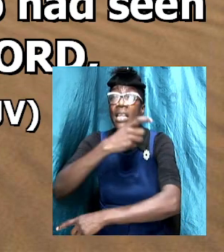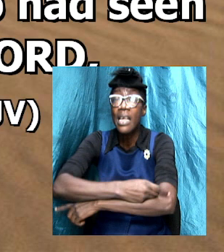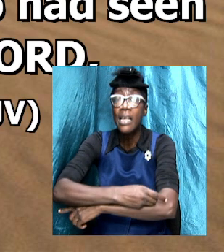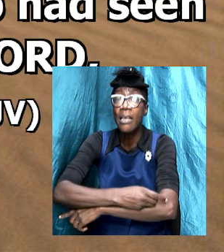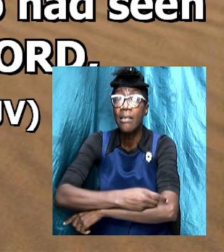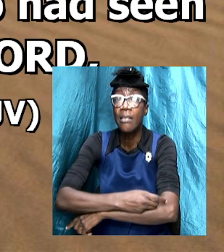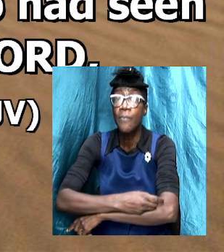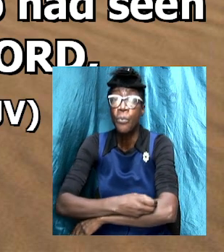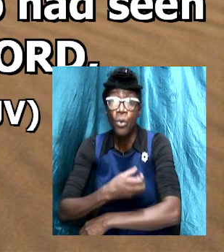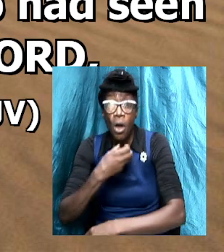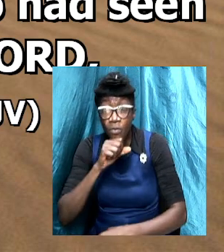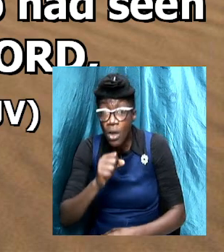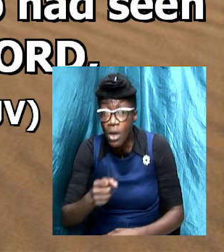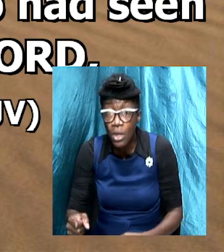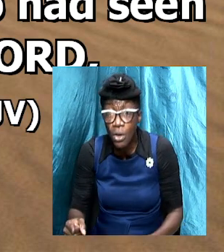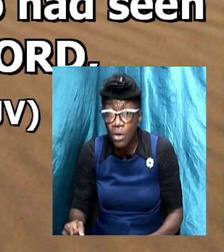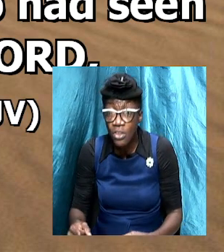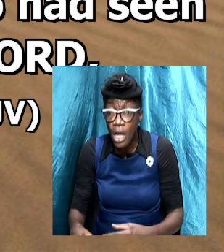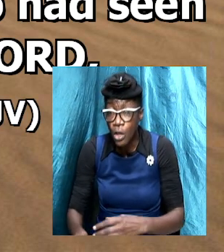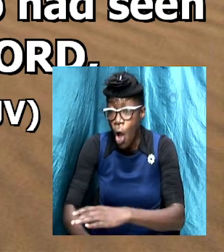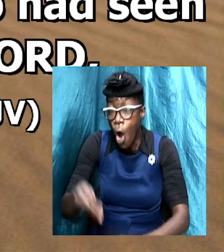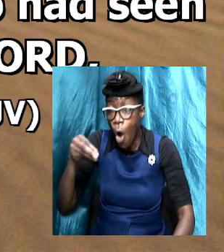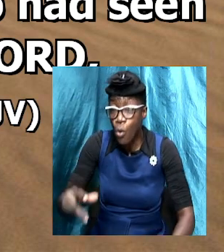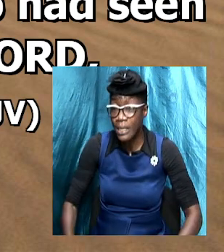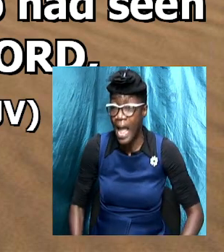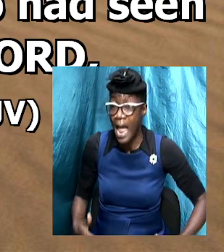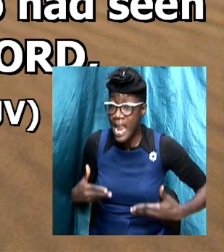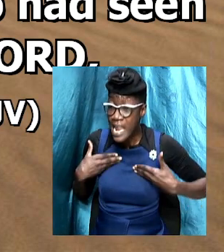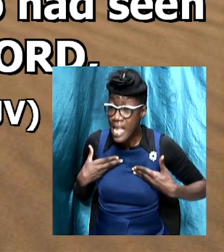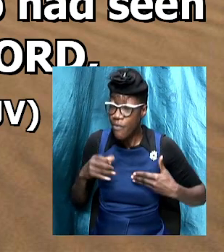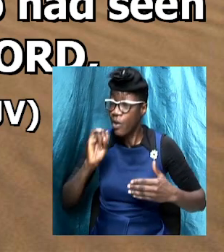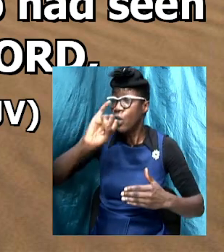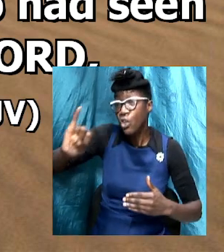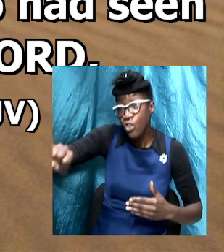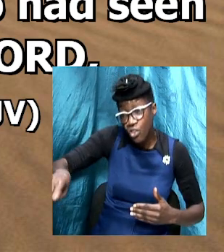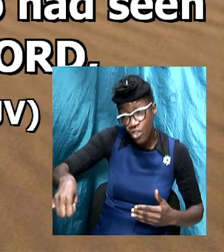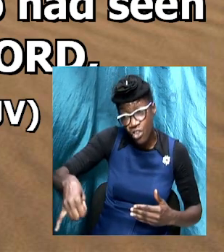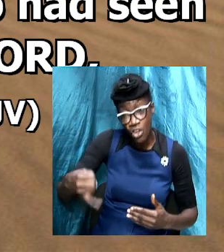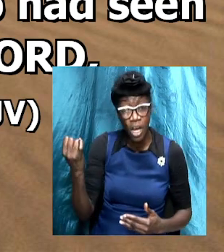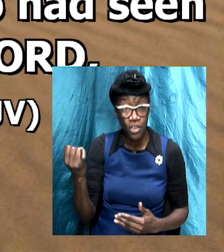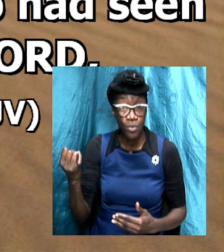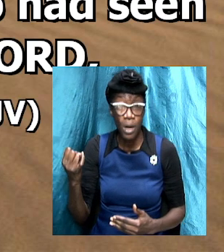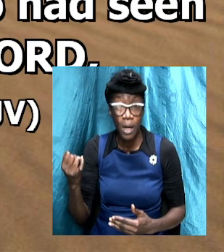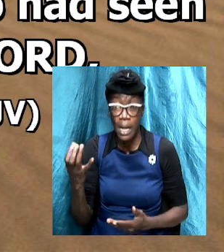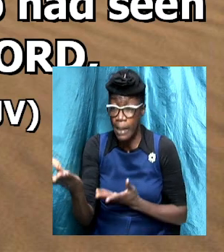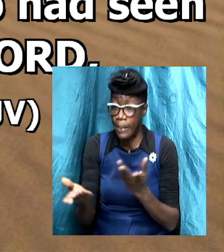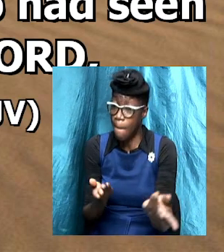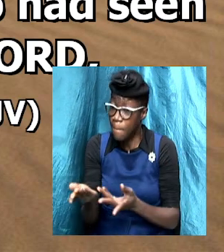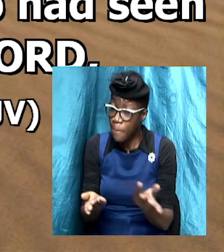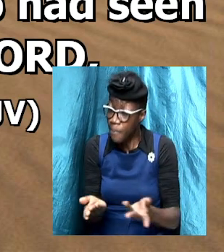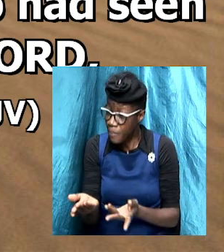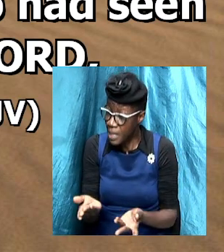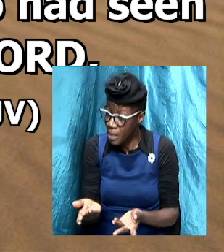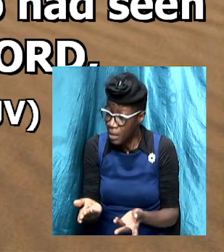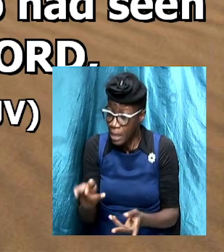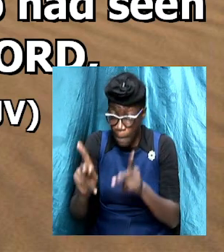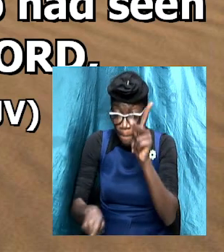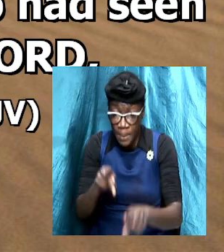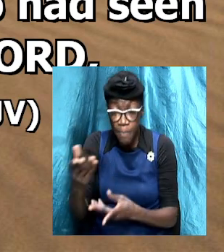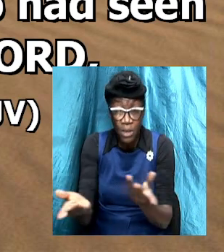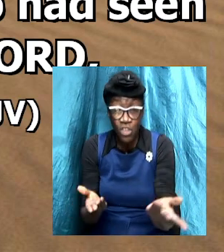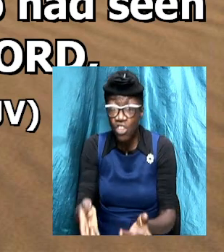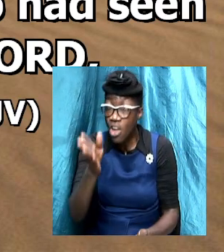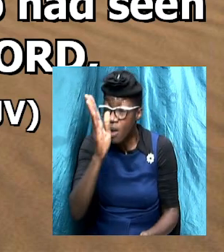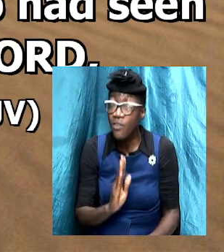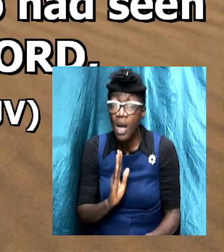outlived Joshua. So there were a set of people that Joshua passed the heritage to. And the people served God as long as these people were alive, who